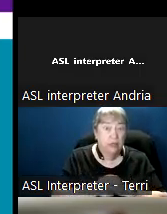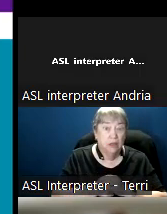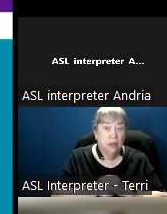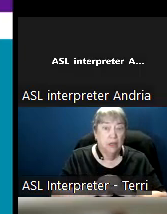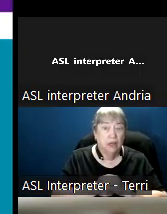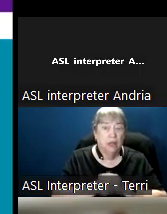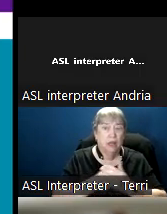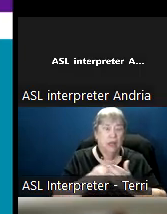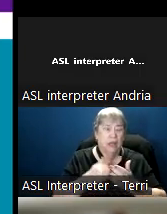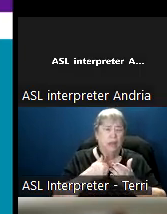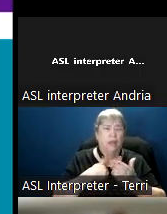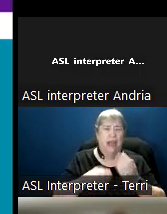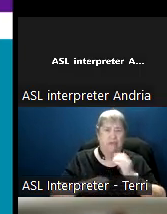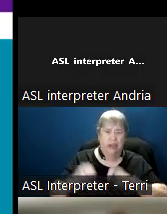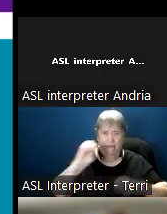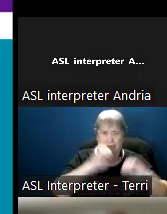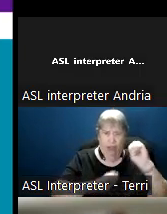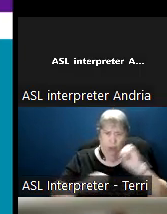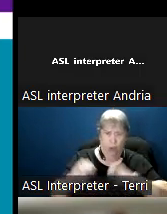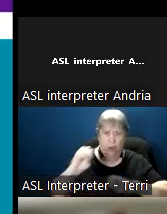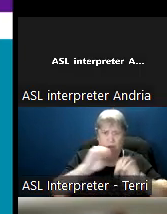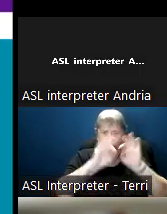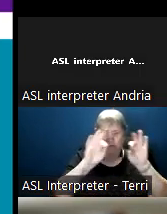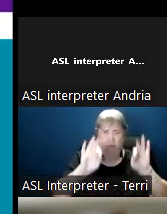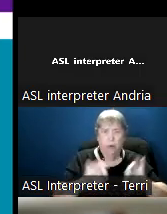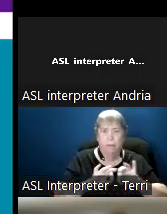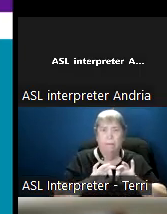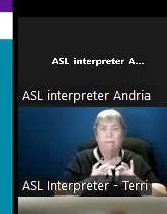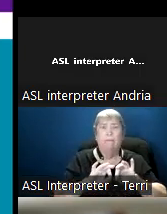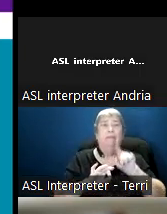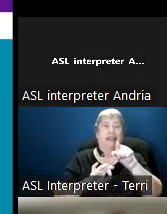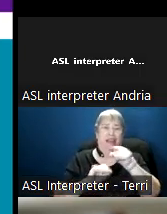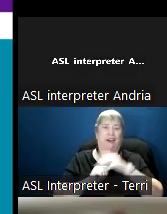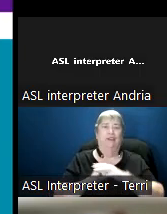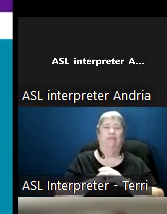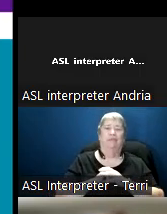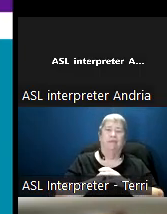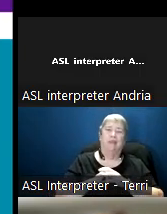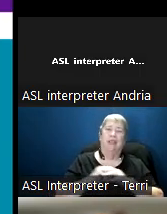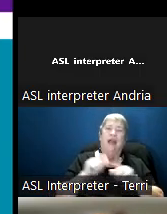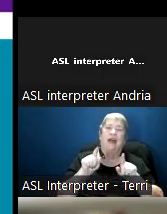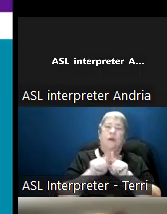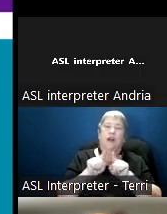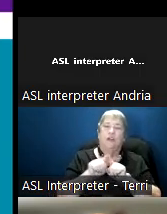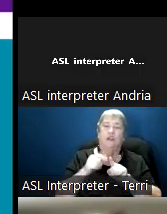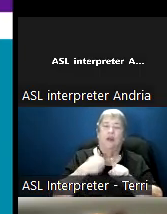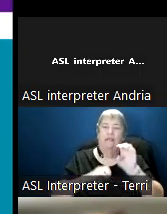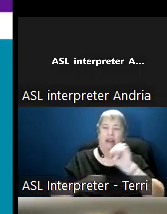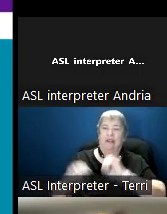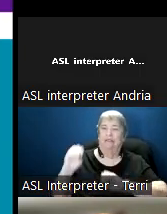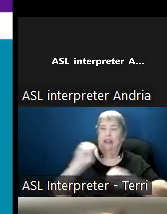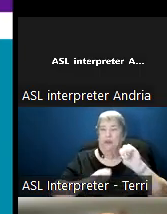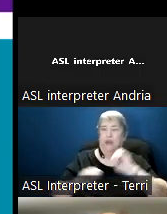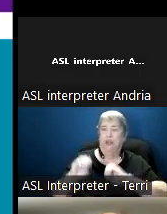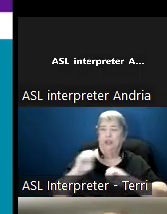a evaluation form. You can go to the next slide. We also have an evaluation for you to fill out.